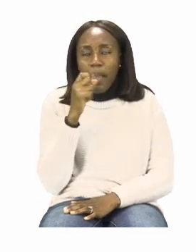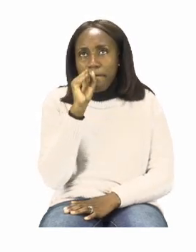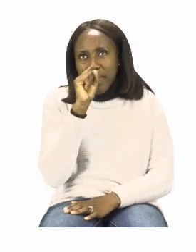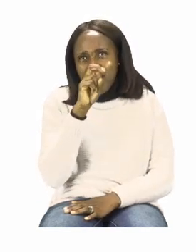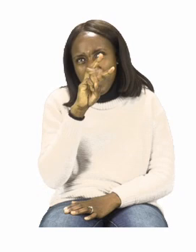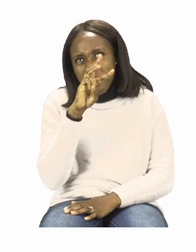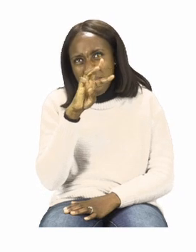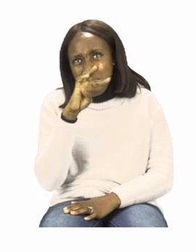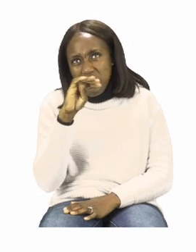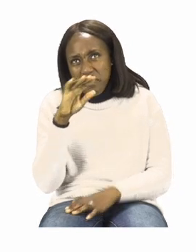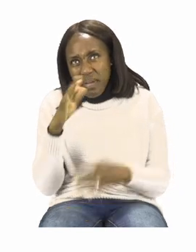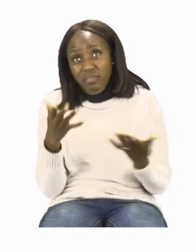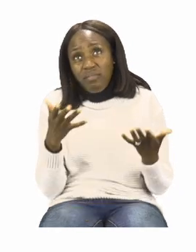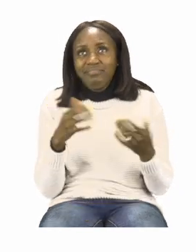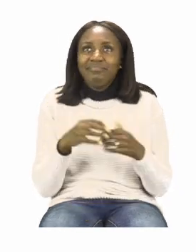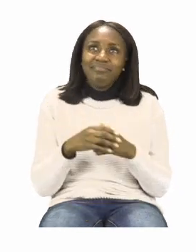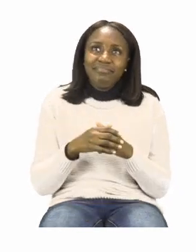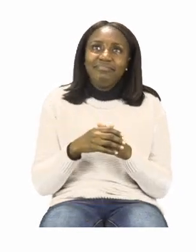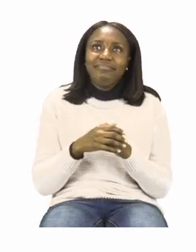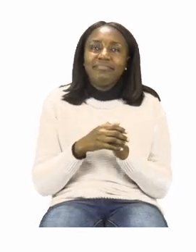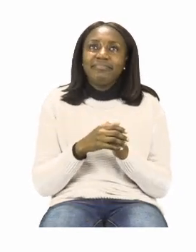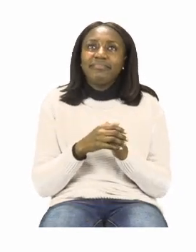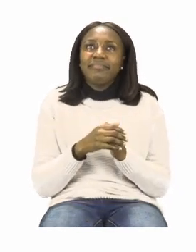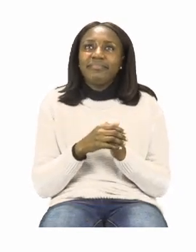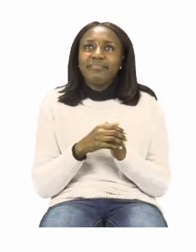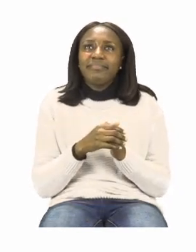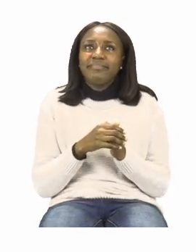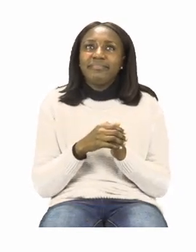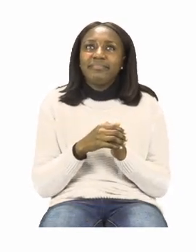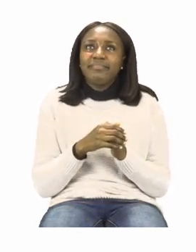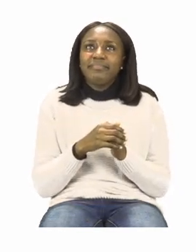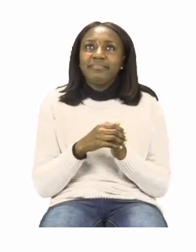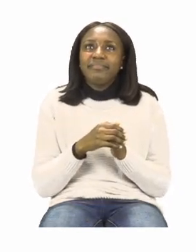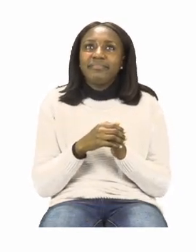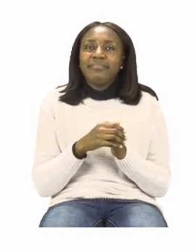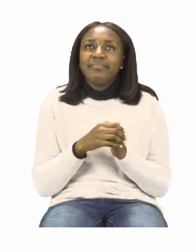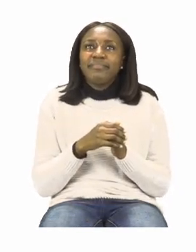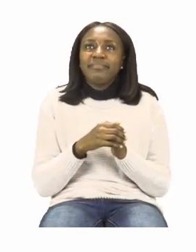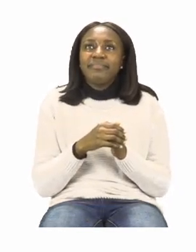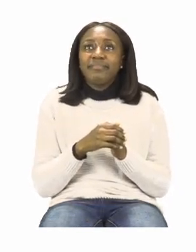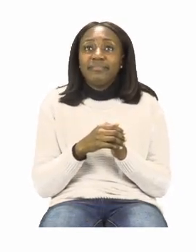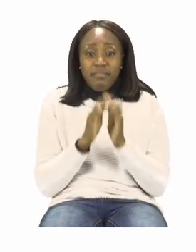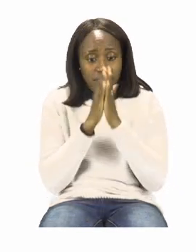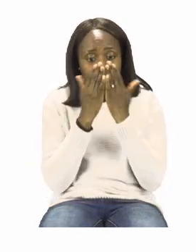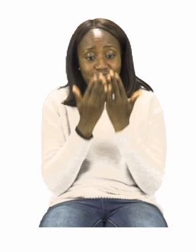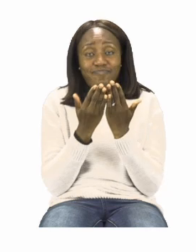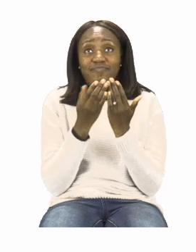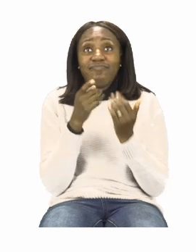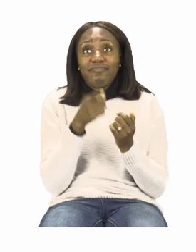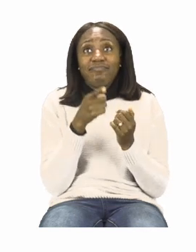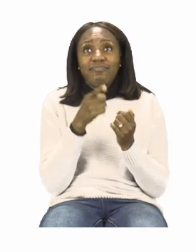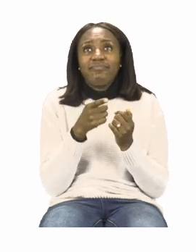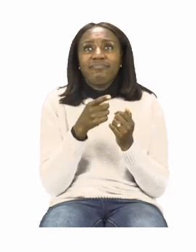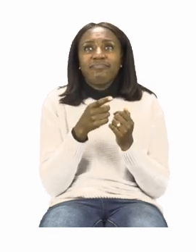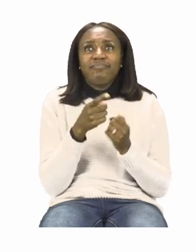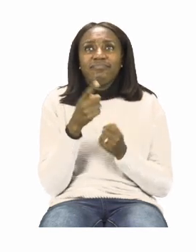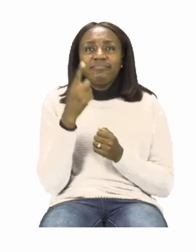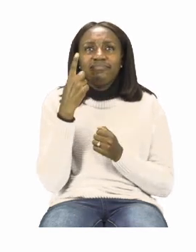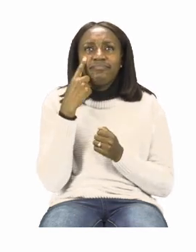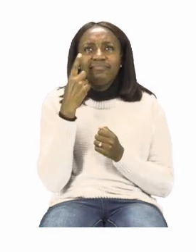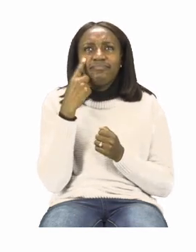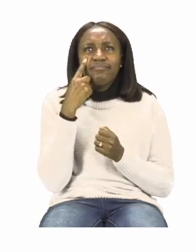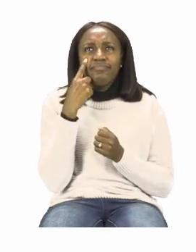counting. Right, now on the booklet on page 25, you will see a